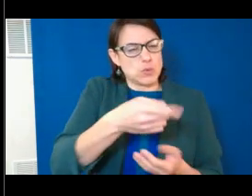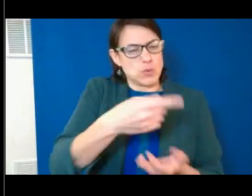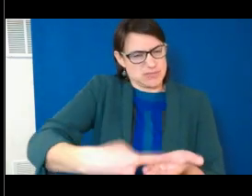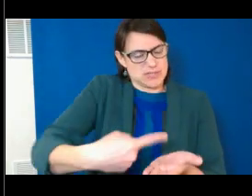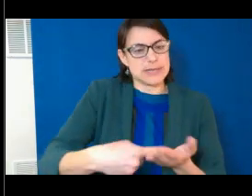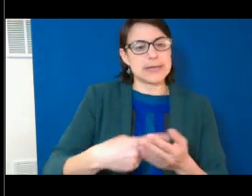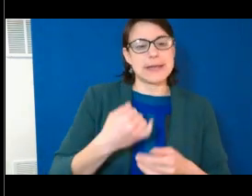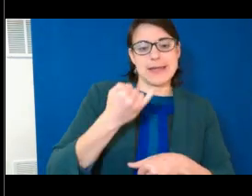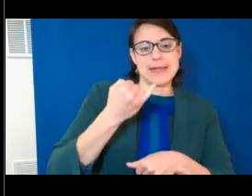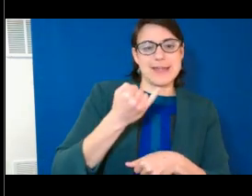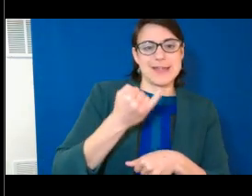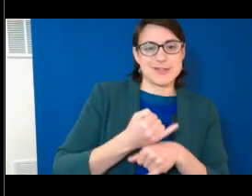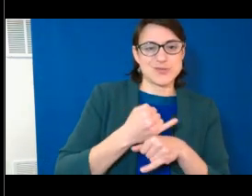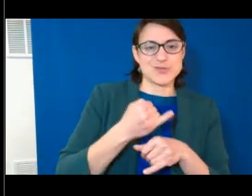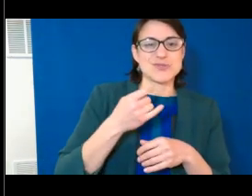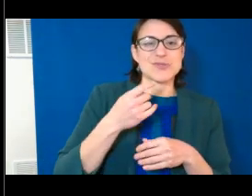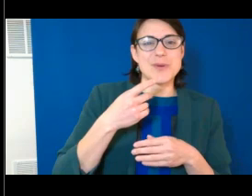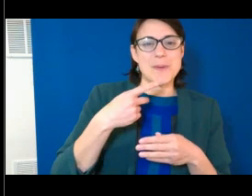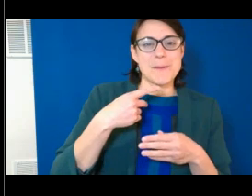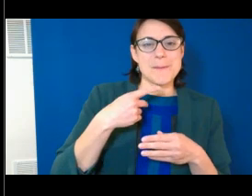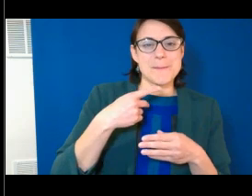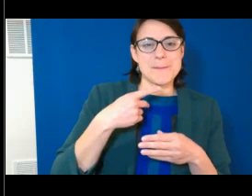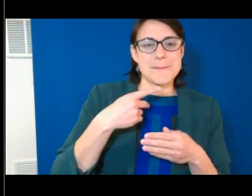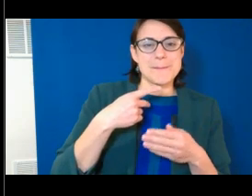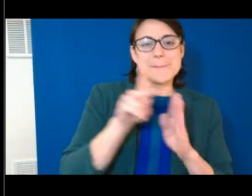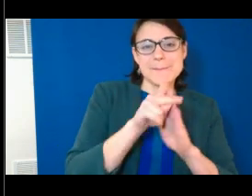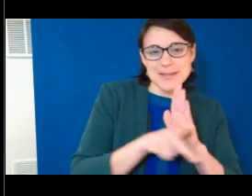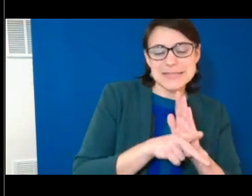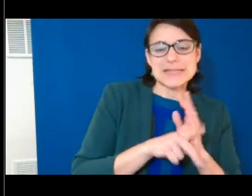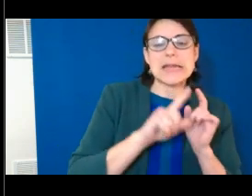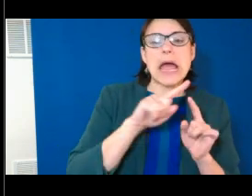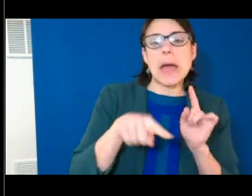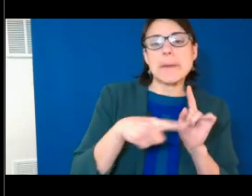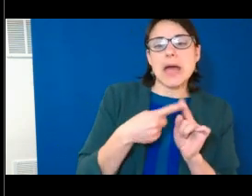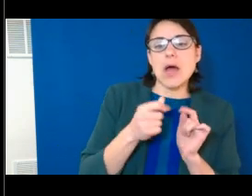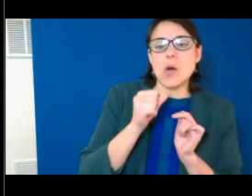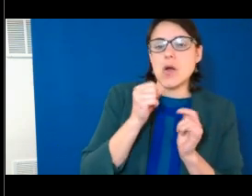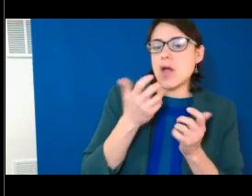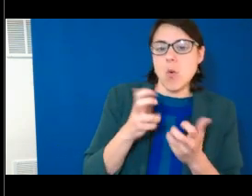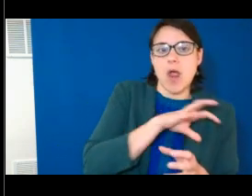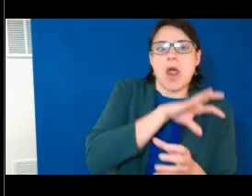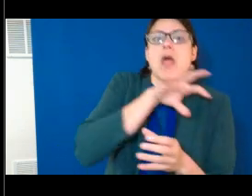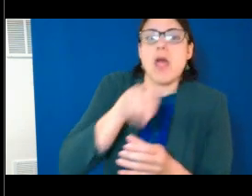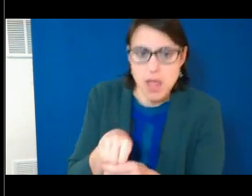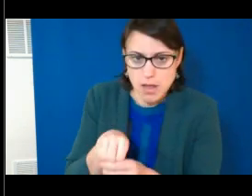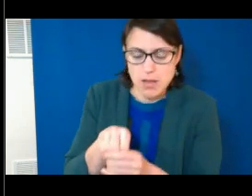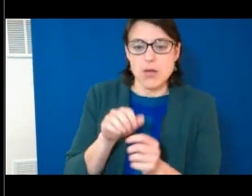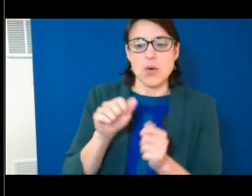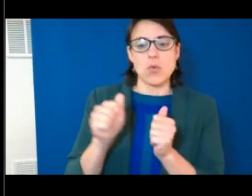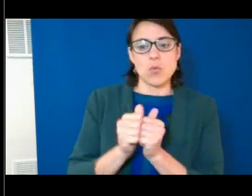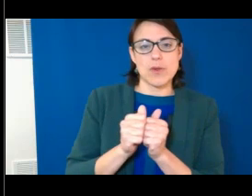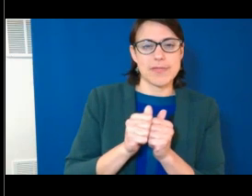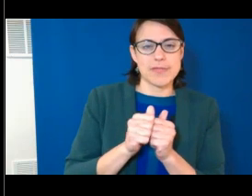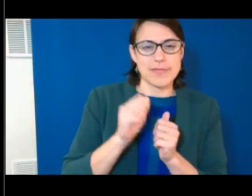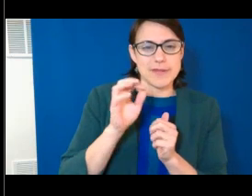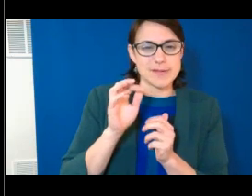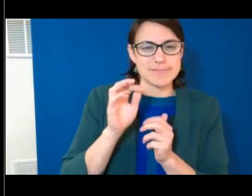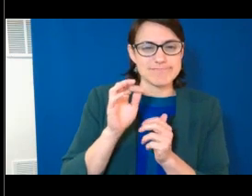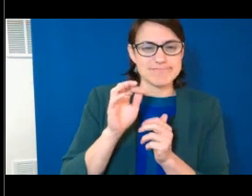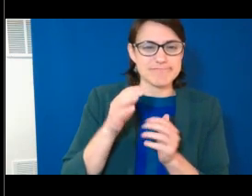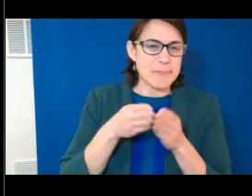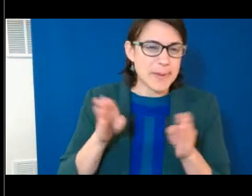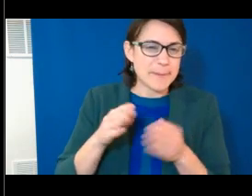playing footsie with the corporate sector. So as a new NGO, especially one that has,